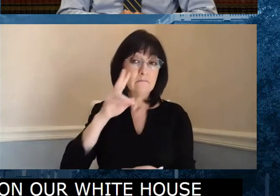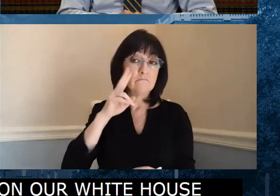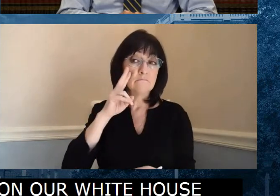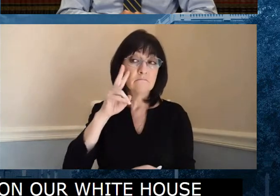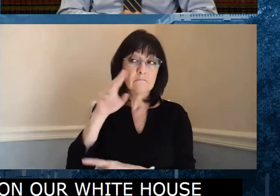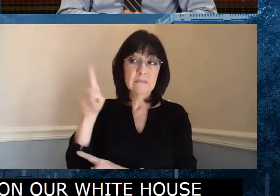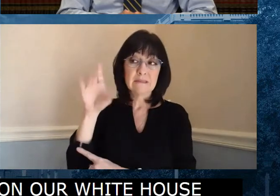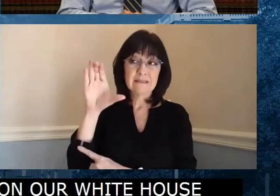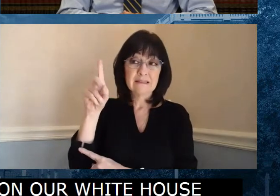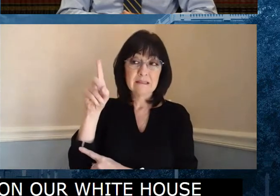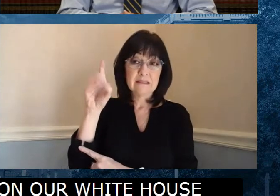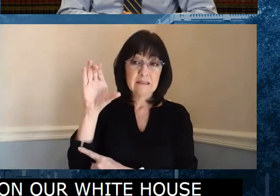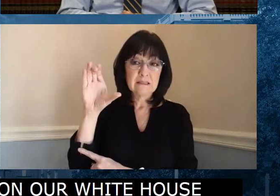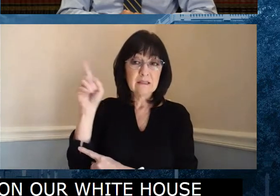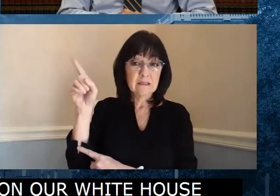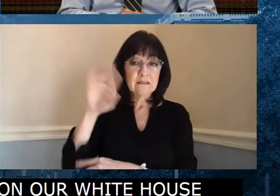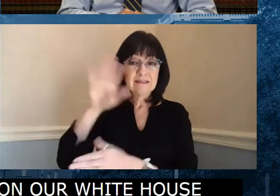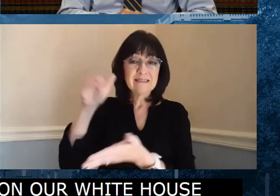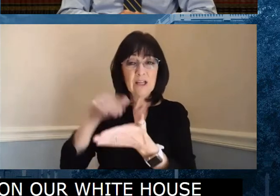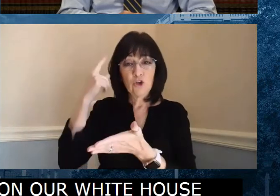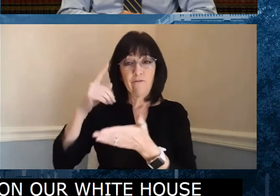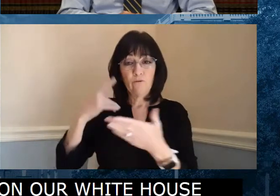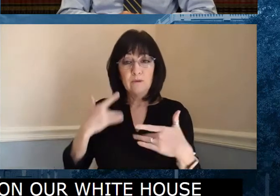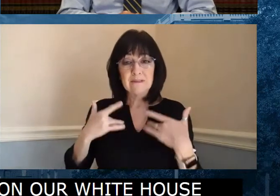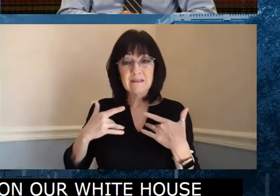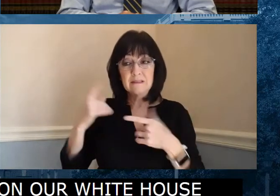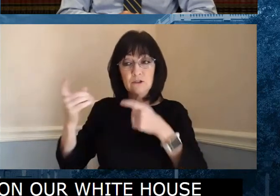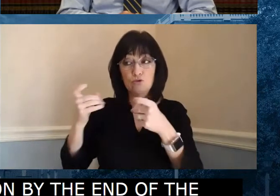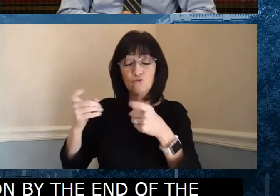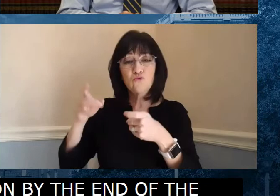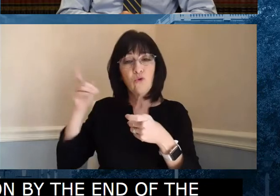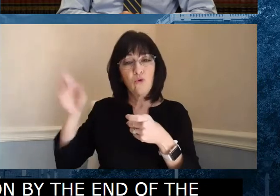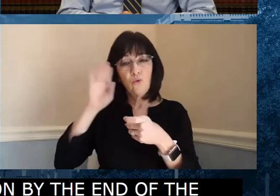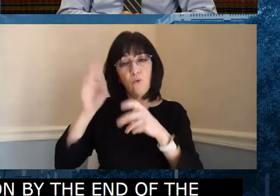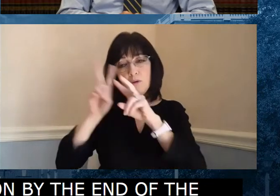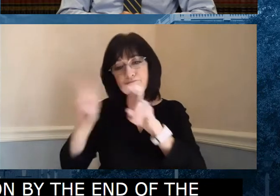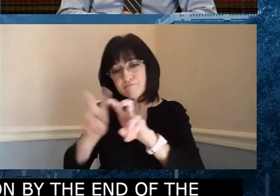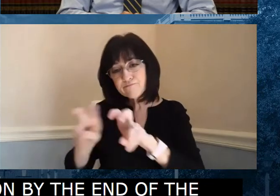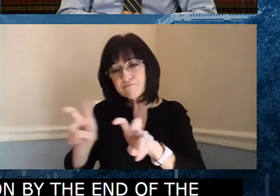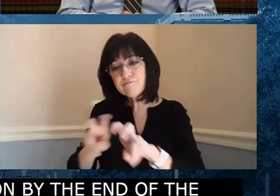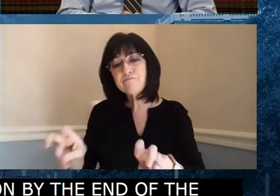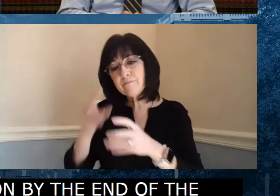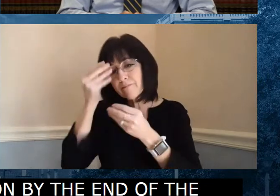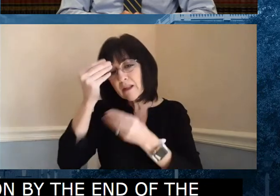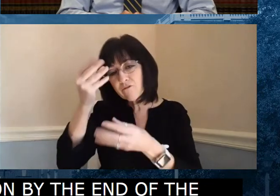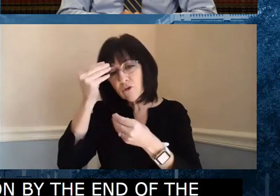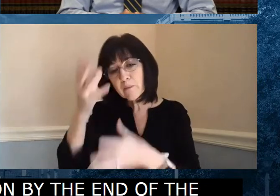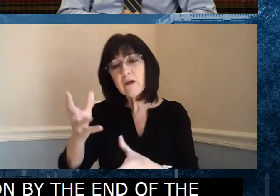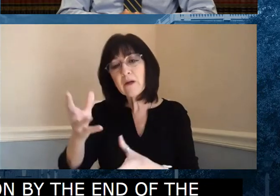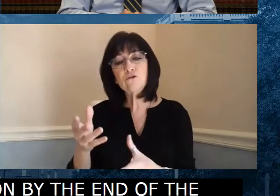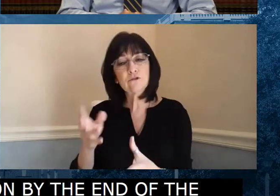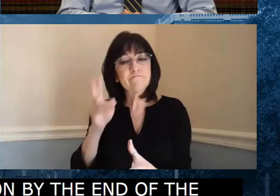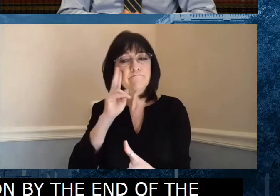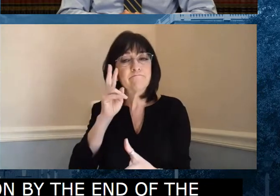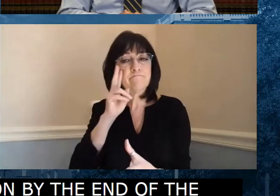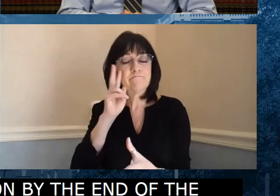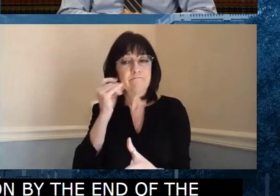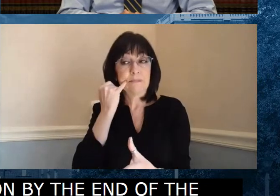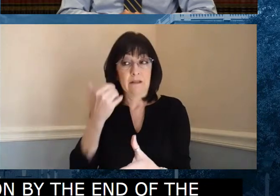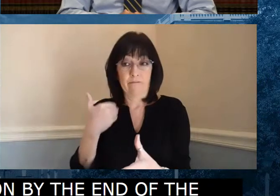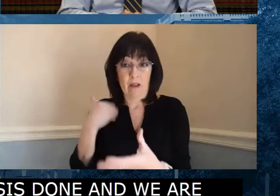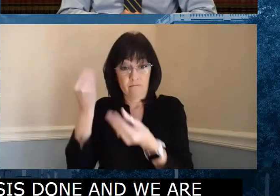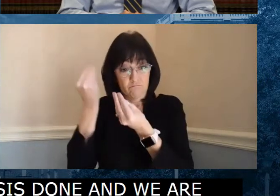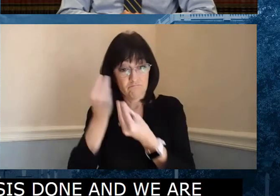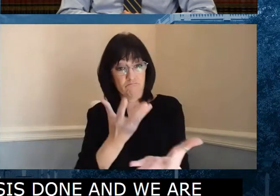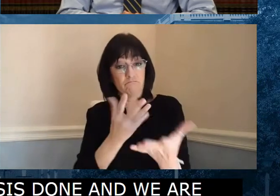done and we might be ready and back online there. That'll help us out in a big way, AJ, for the last couple of weeks of